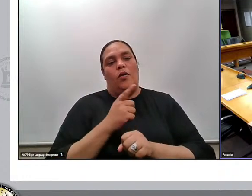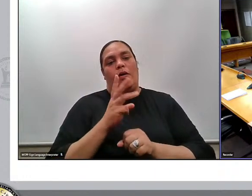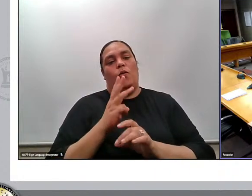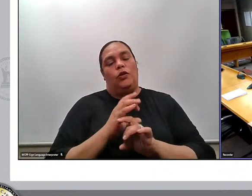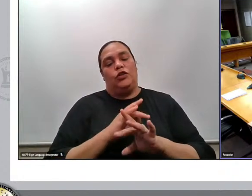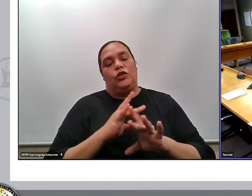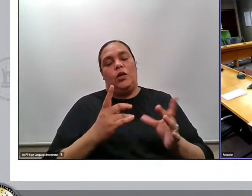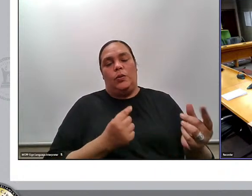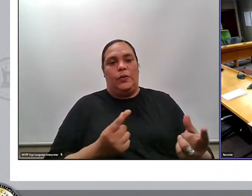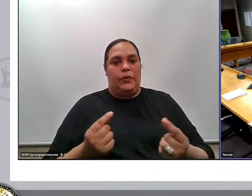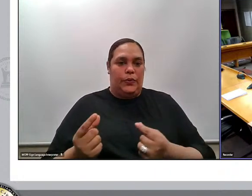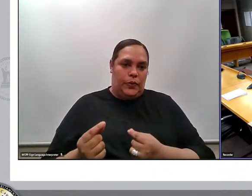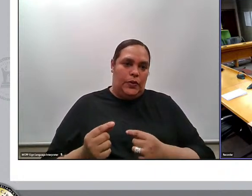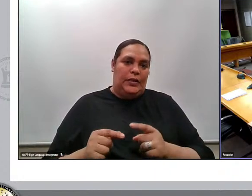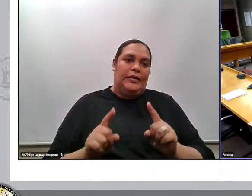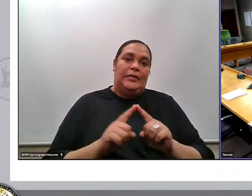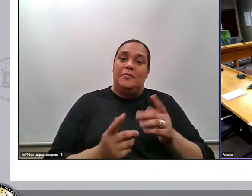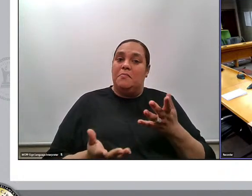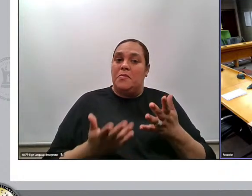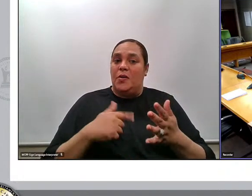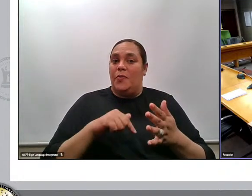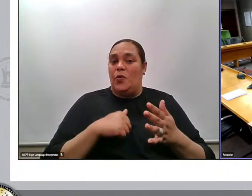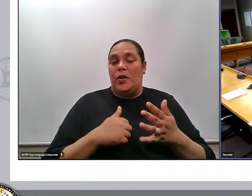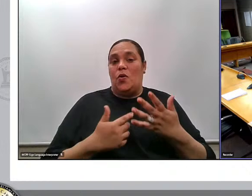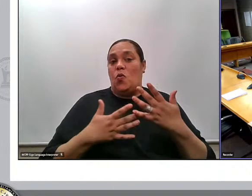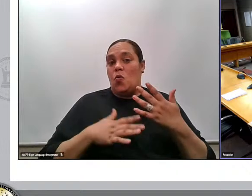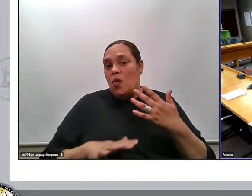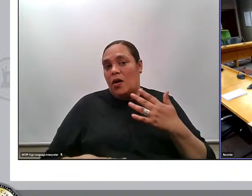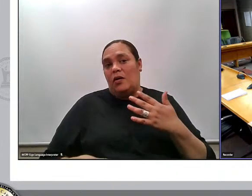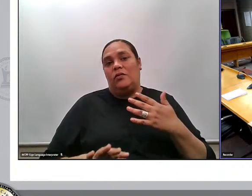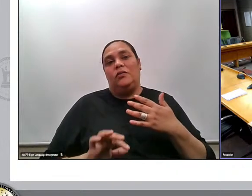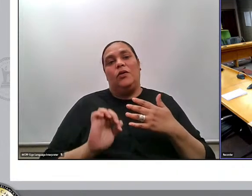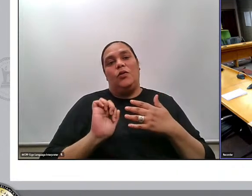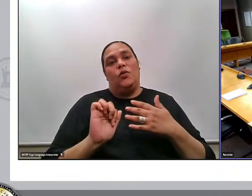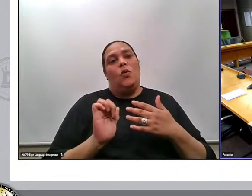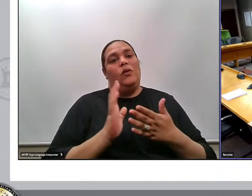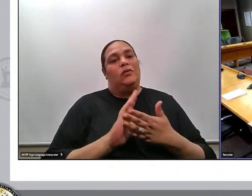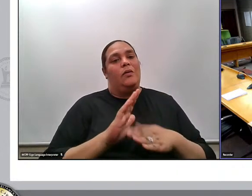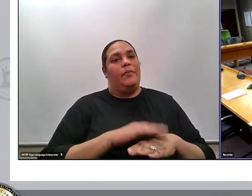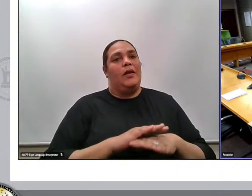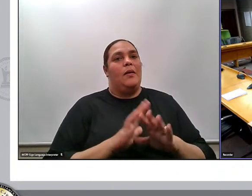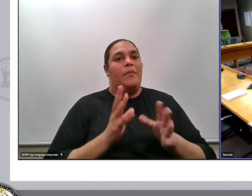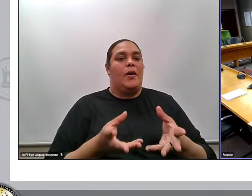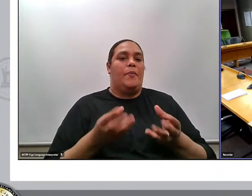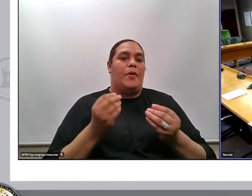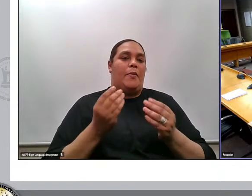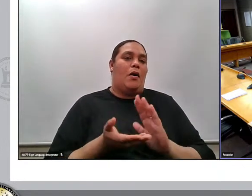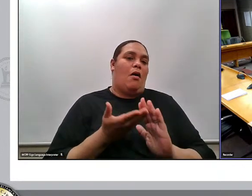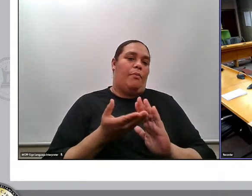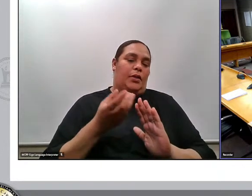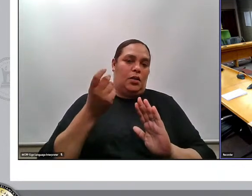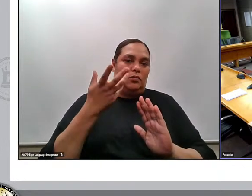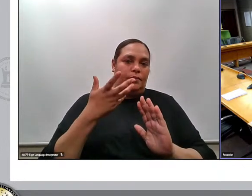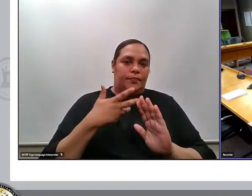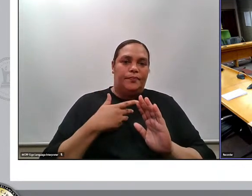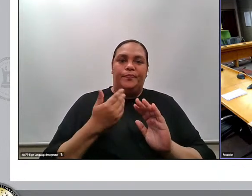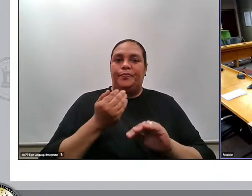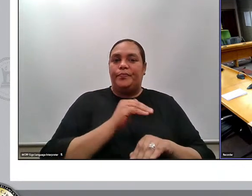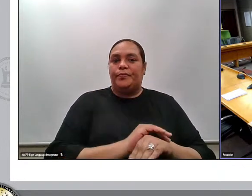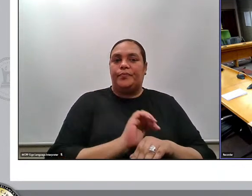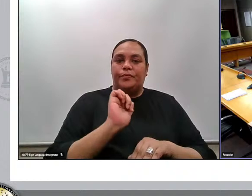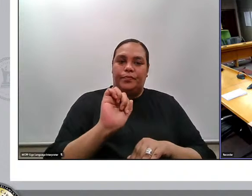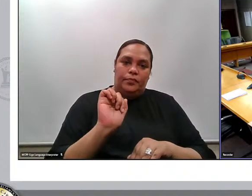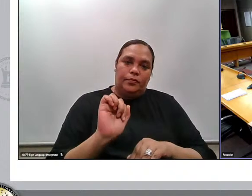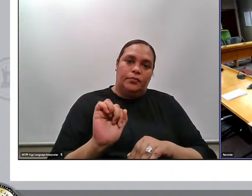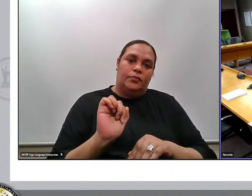to do. And perhaps we may want at certain times to just get an update of how they